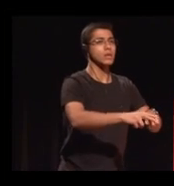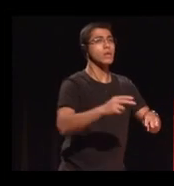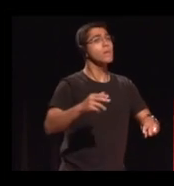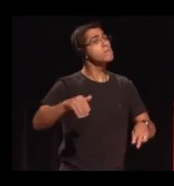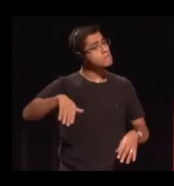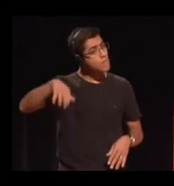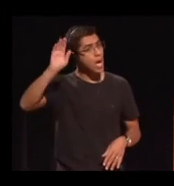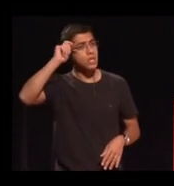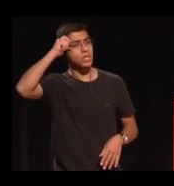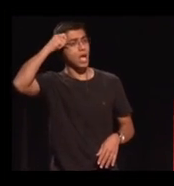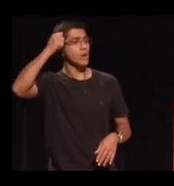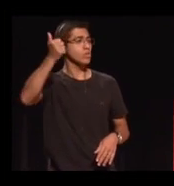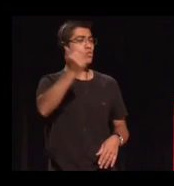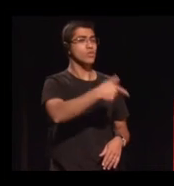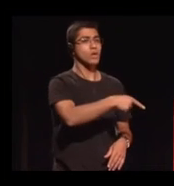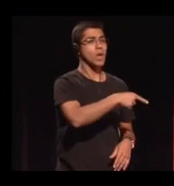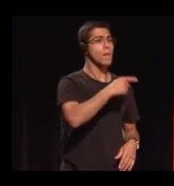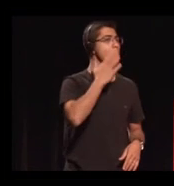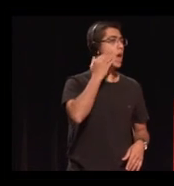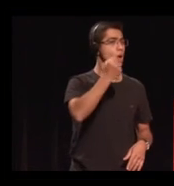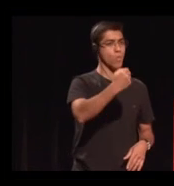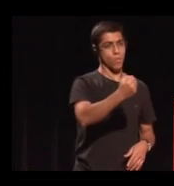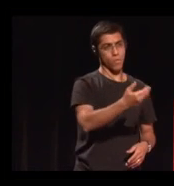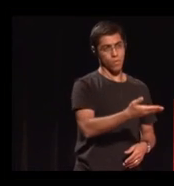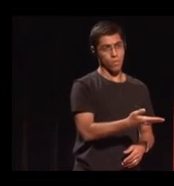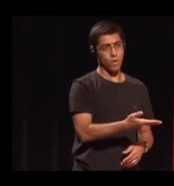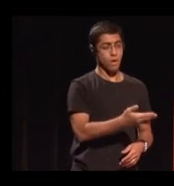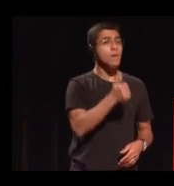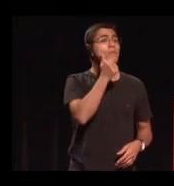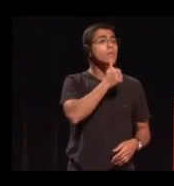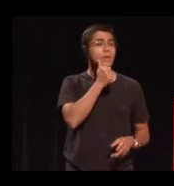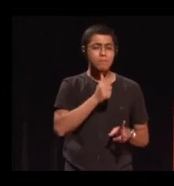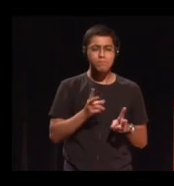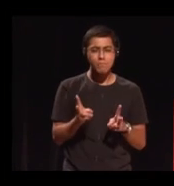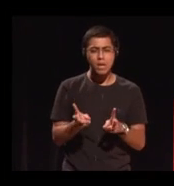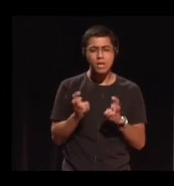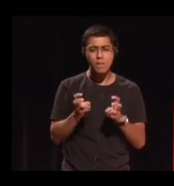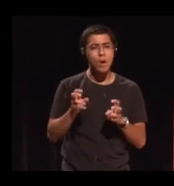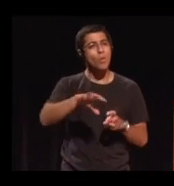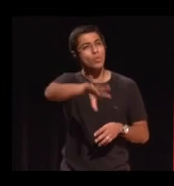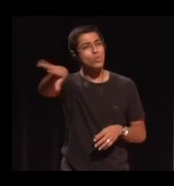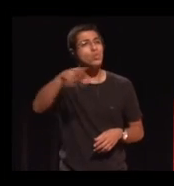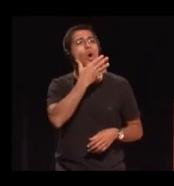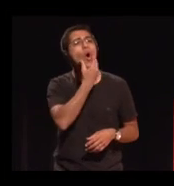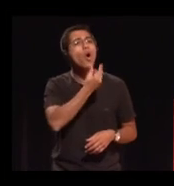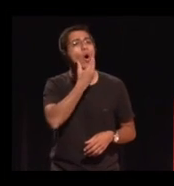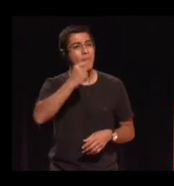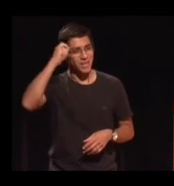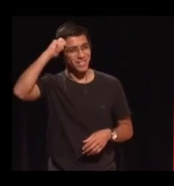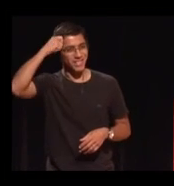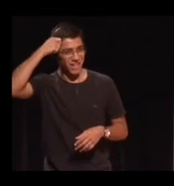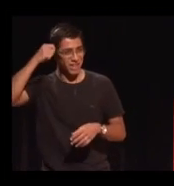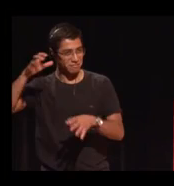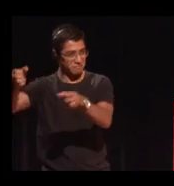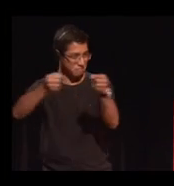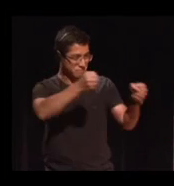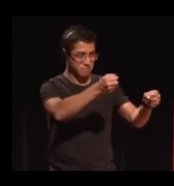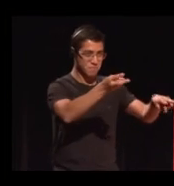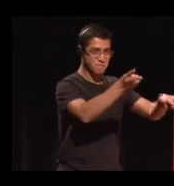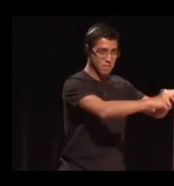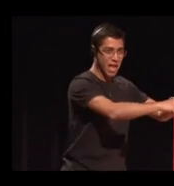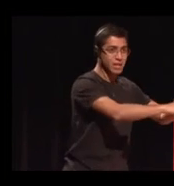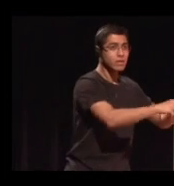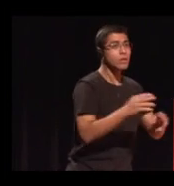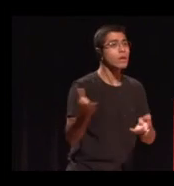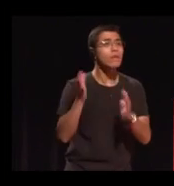men are not there at home for the education of their children. And this creates, of course, more problem in these